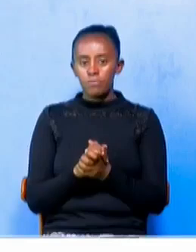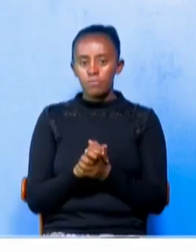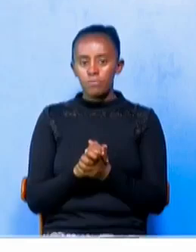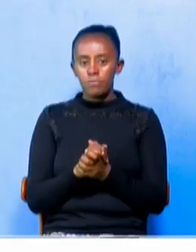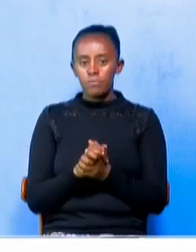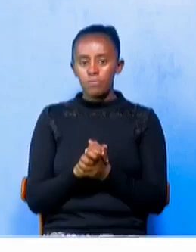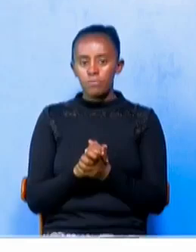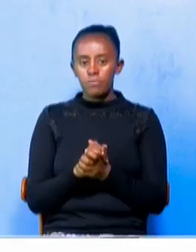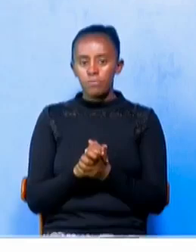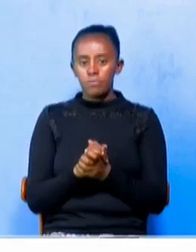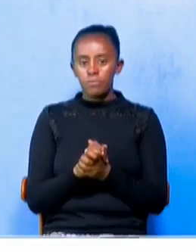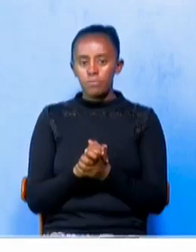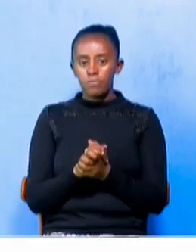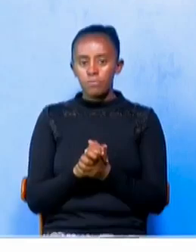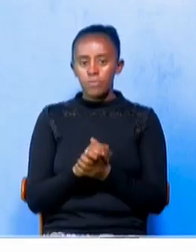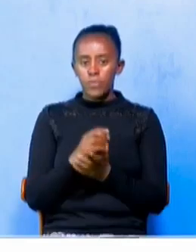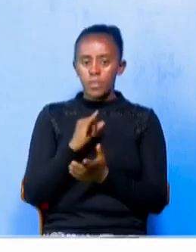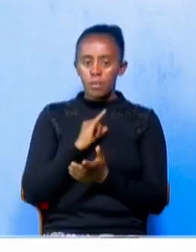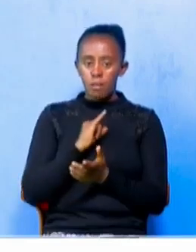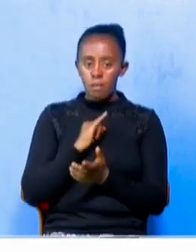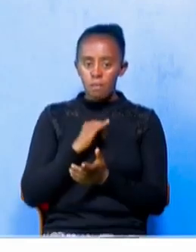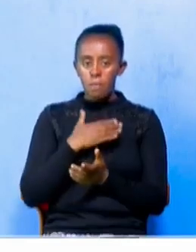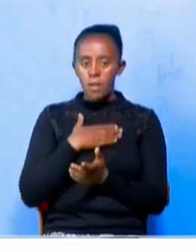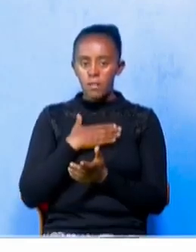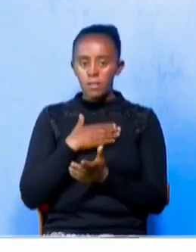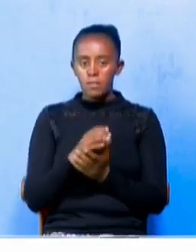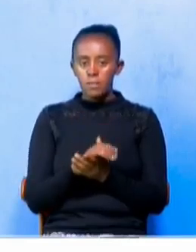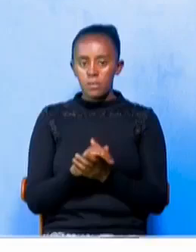I myself